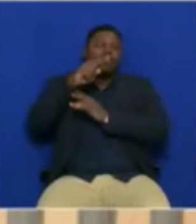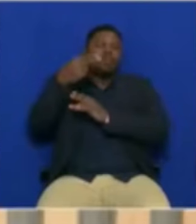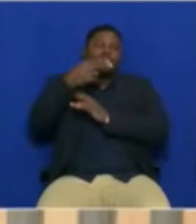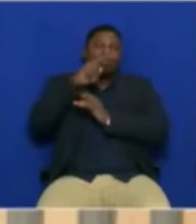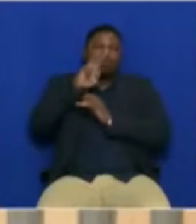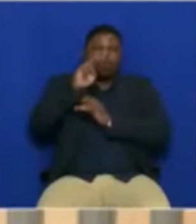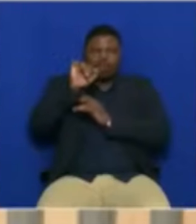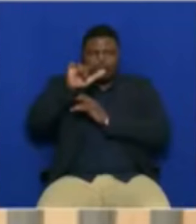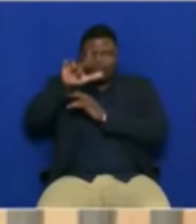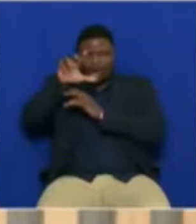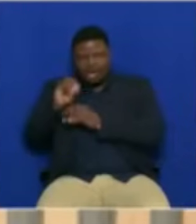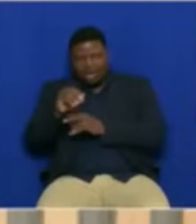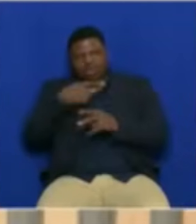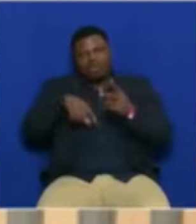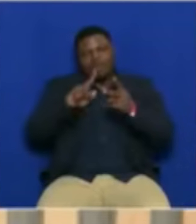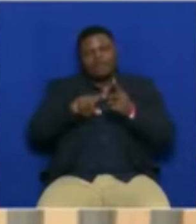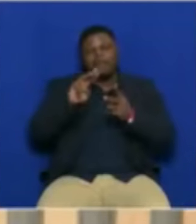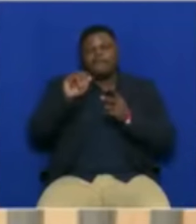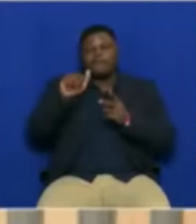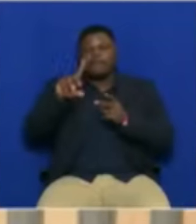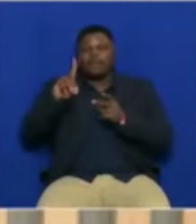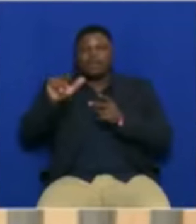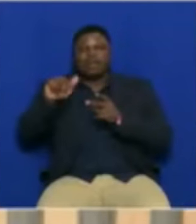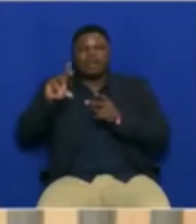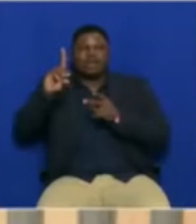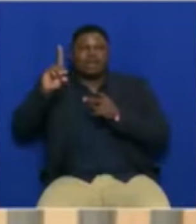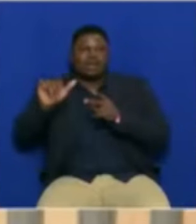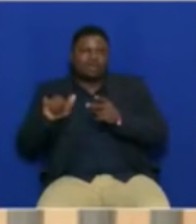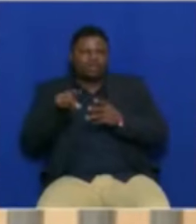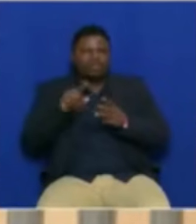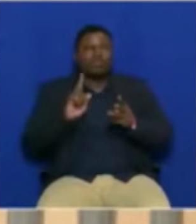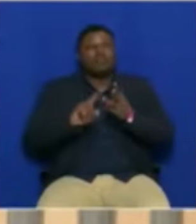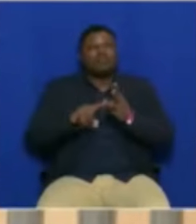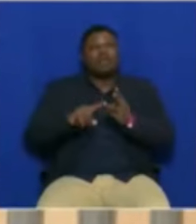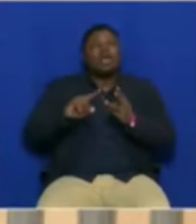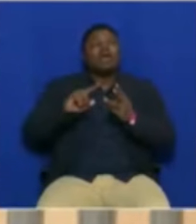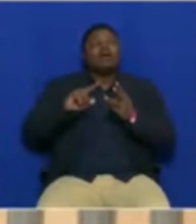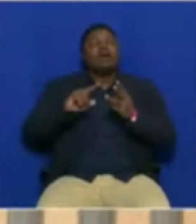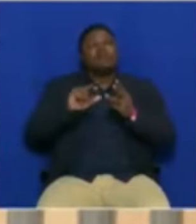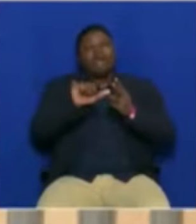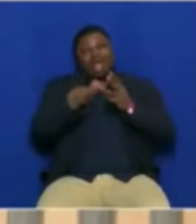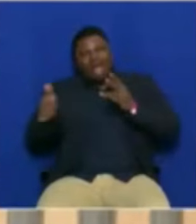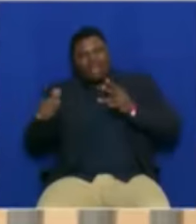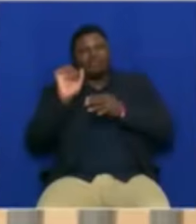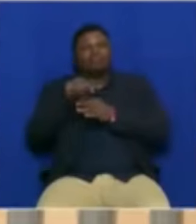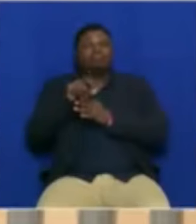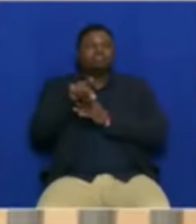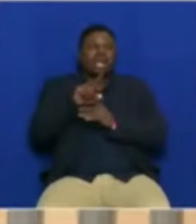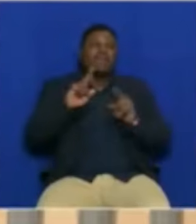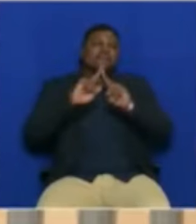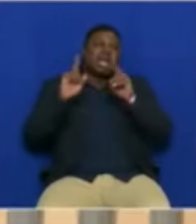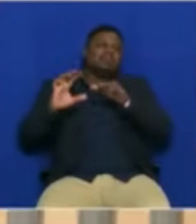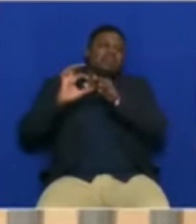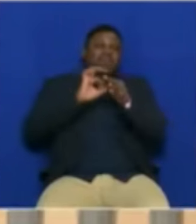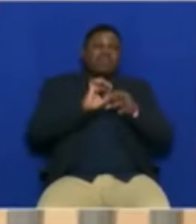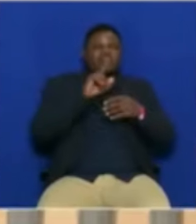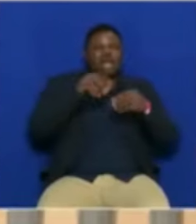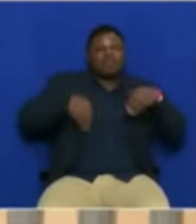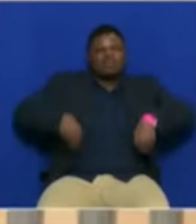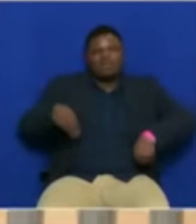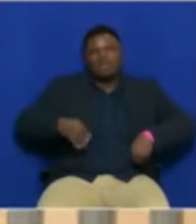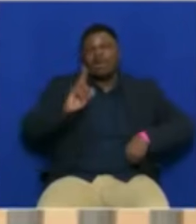abuse of secret service account 1, 2, cover-up of criminal incident linked to Valeria case number, it's